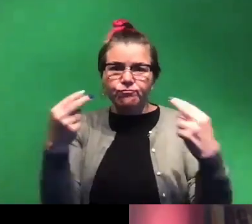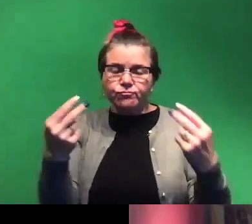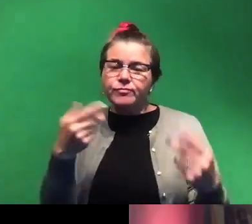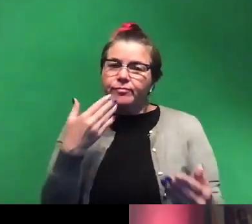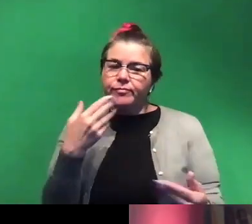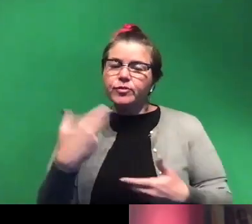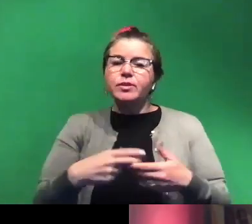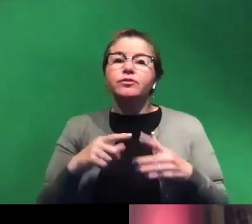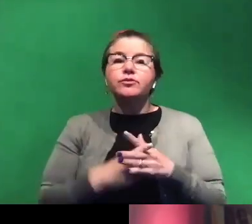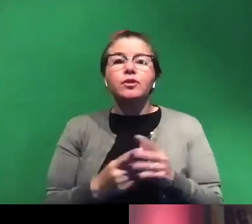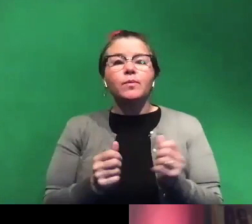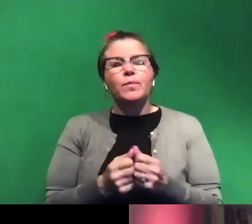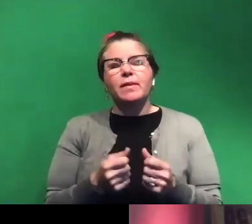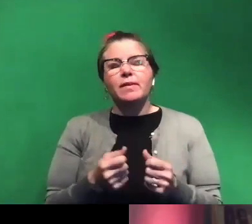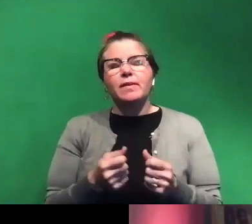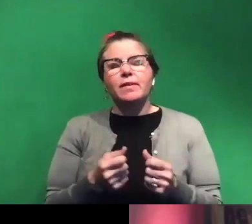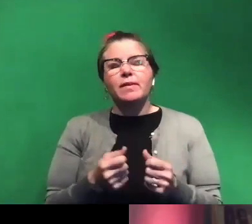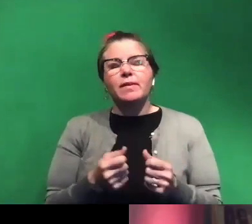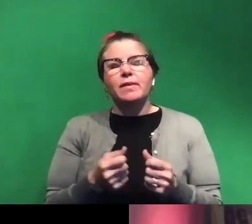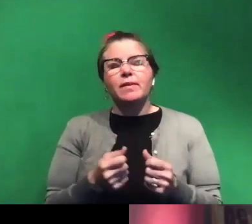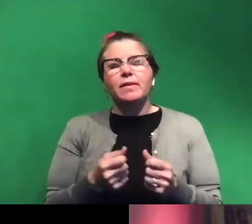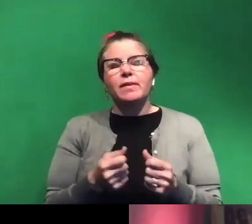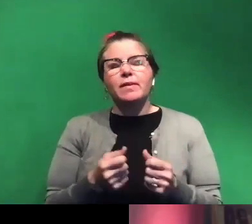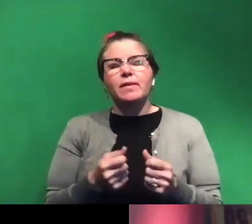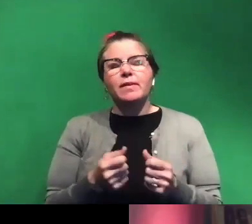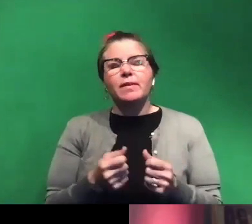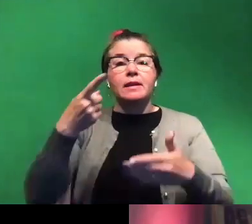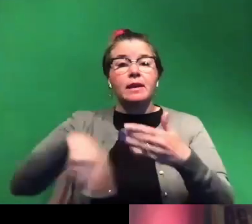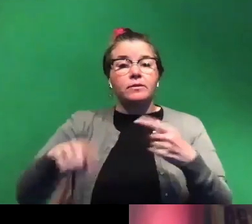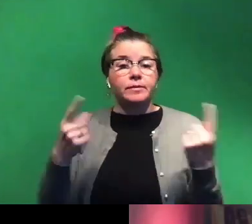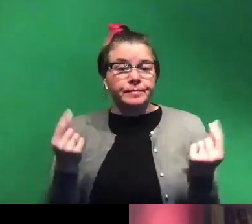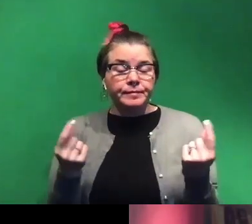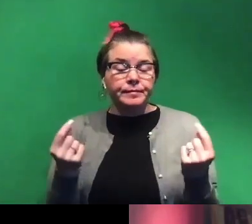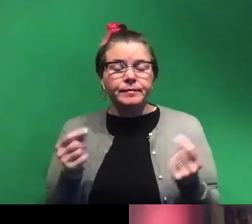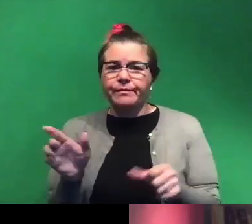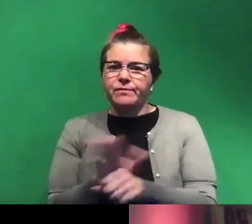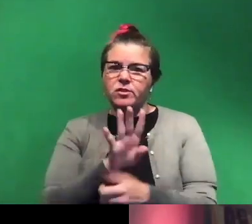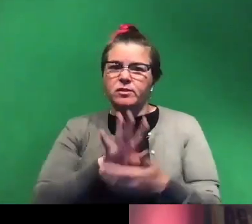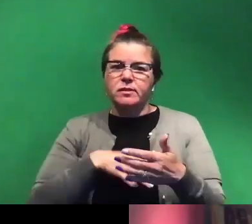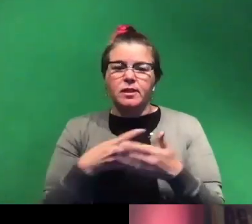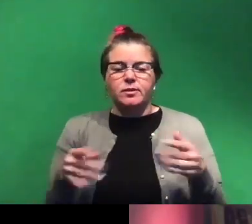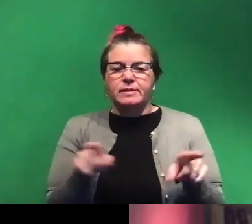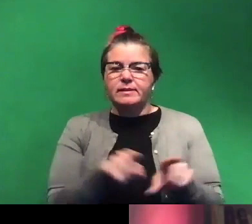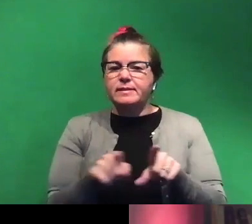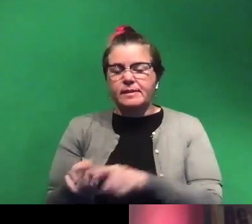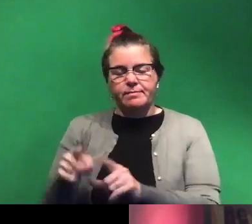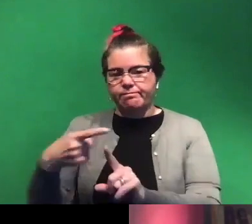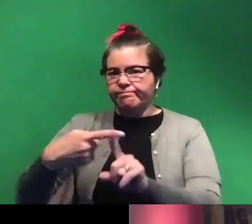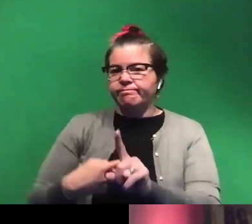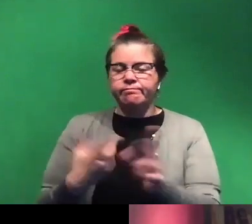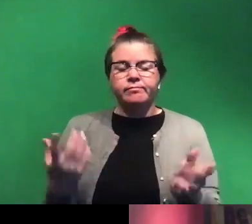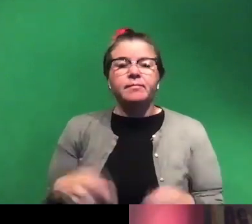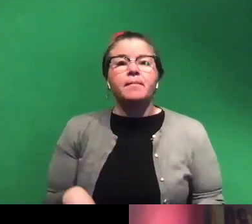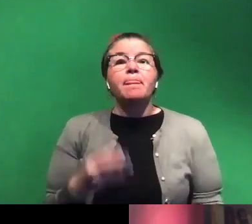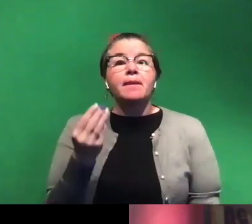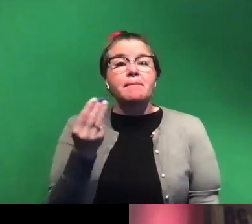start it off with some housekeeping. Next week, we've got a full schedule, just like we have all month. On